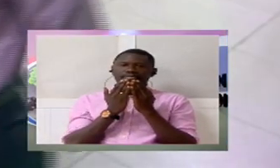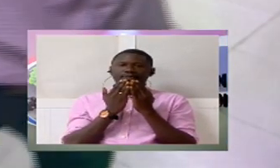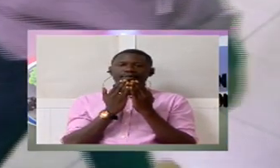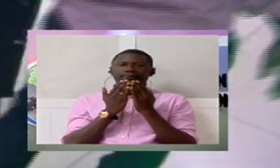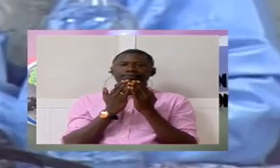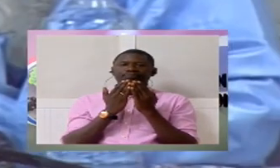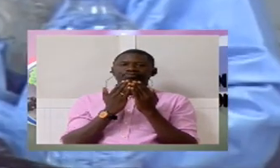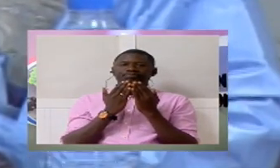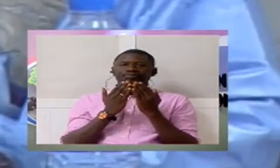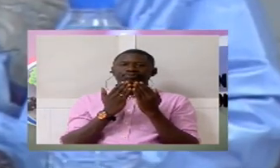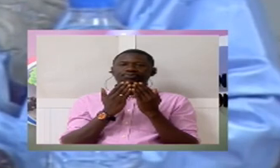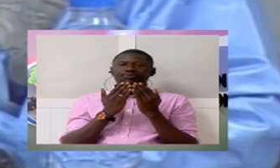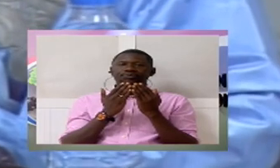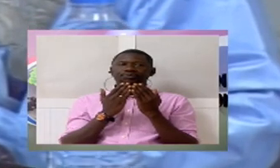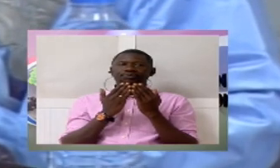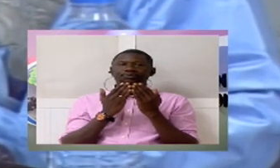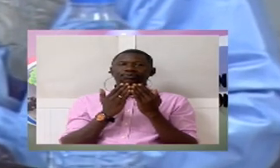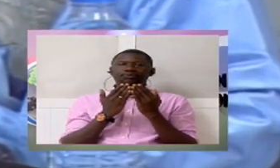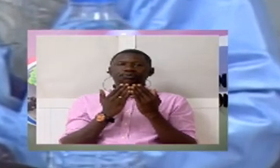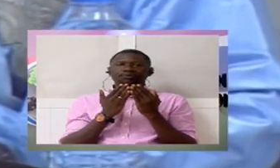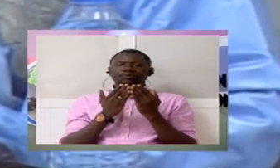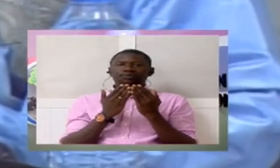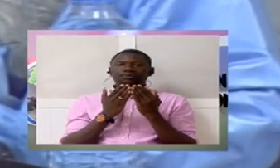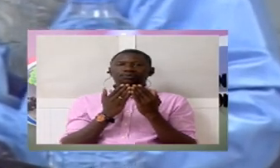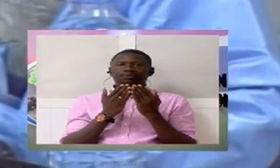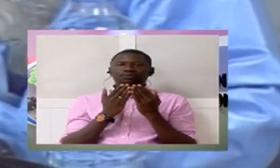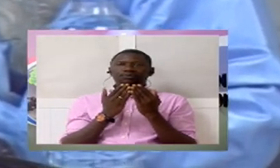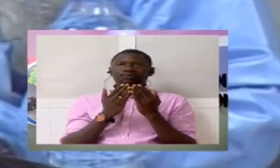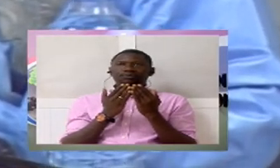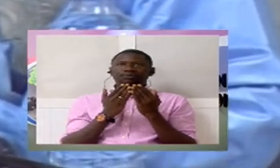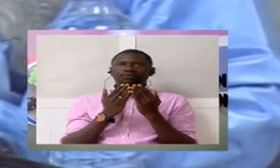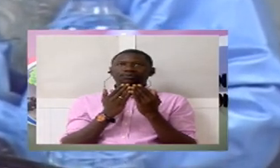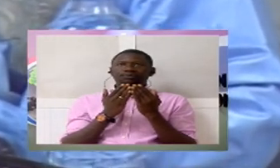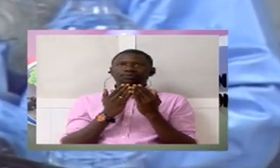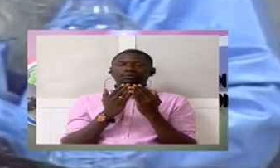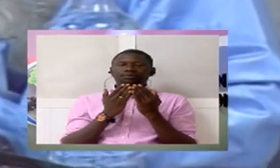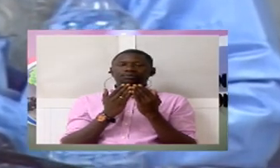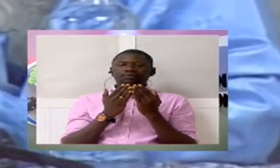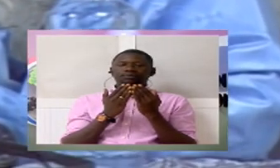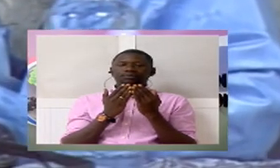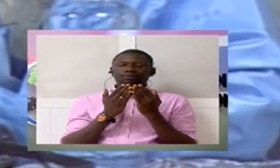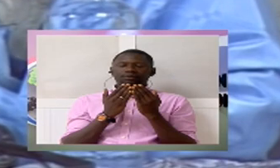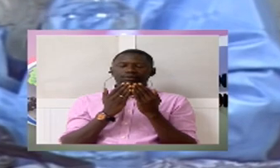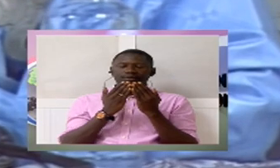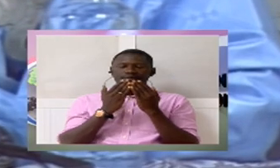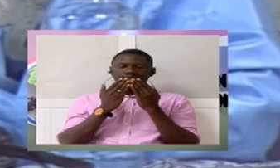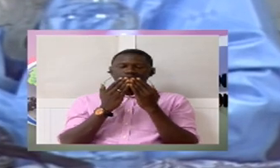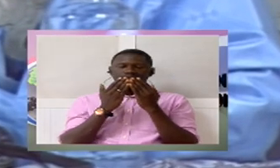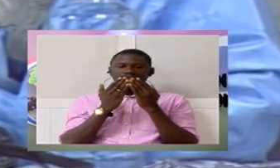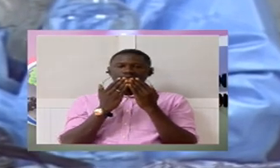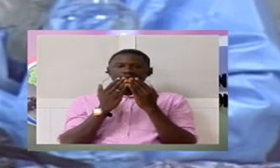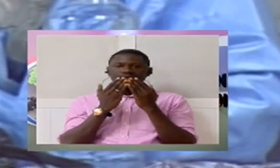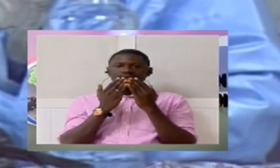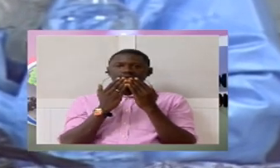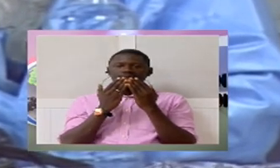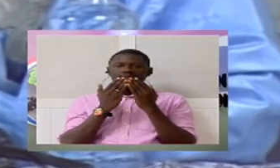siratal mustaqim. Siratal ladzina an'amta 'alayhim ghayril maghdubi 'alayhim waladdallin. Alhamdulillah hadina